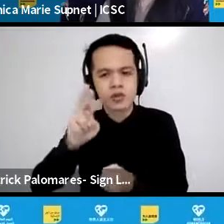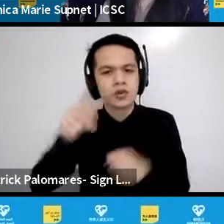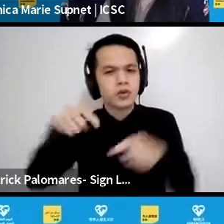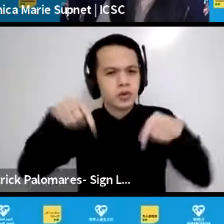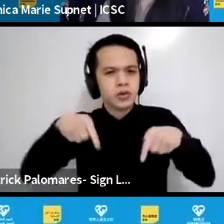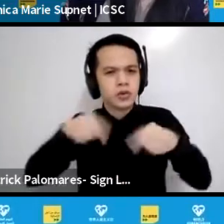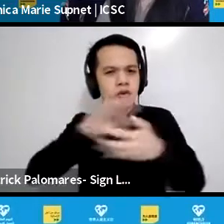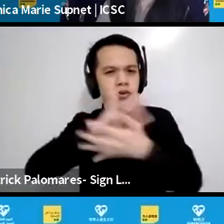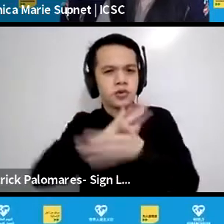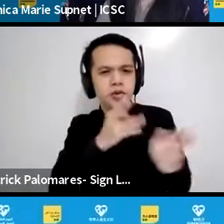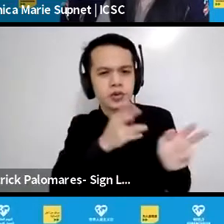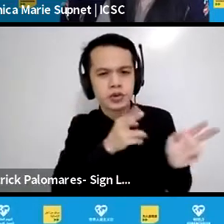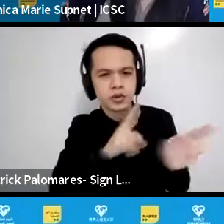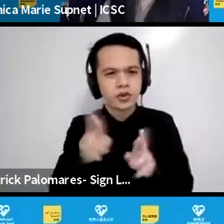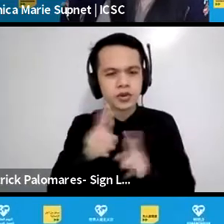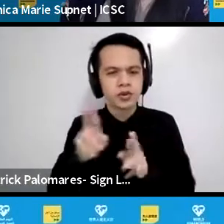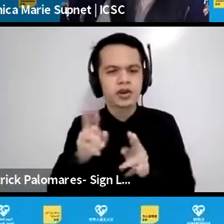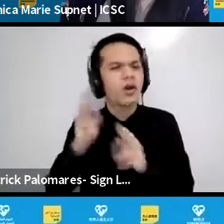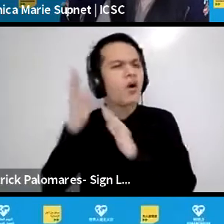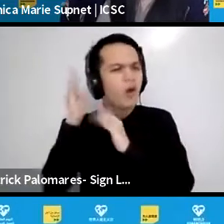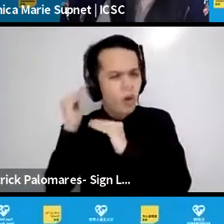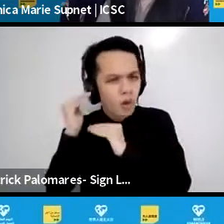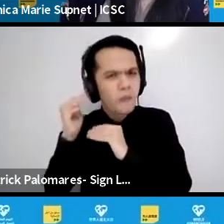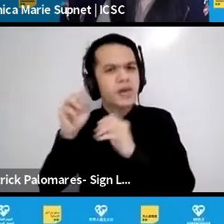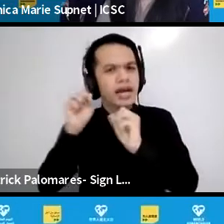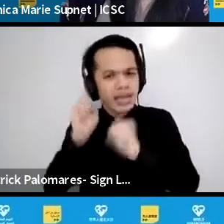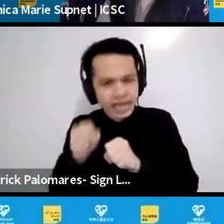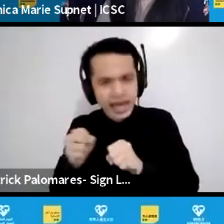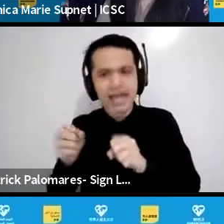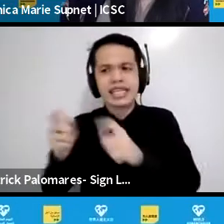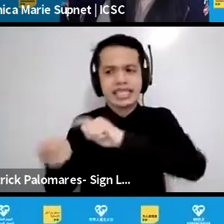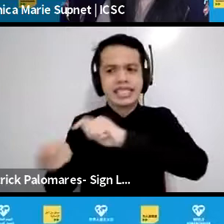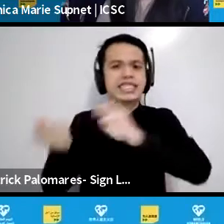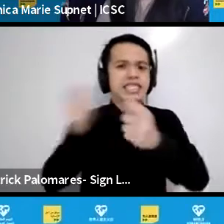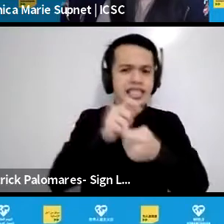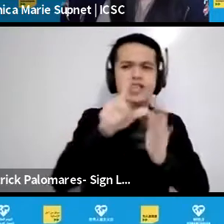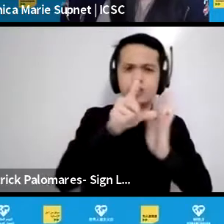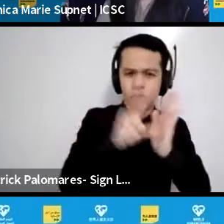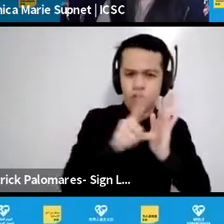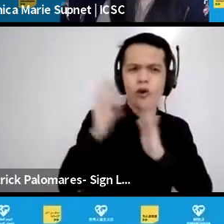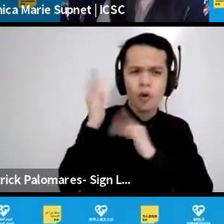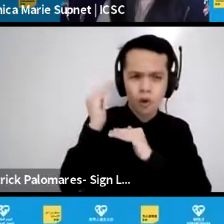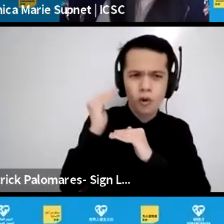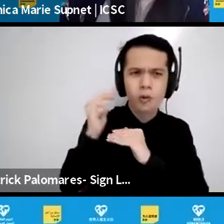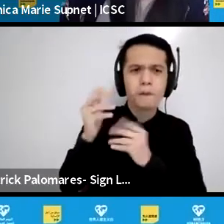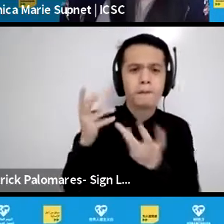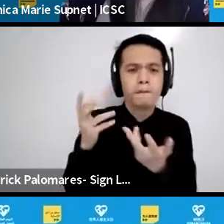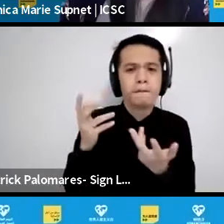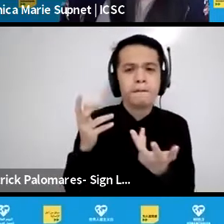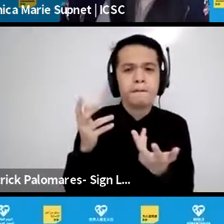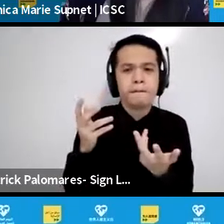pandemic preparedness. So hopefully this can be revived into law. I think we should have